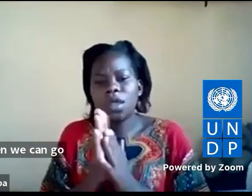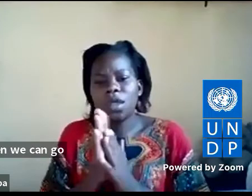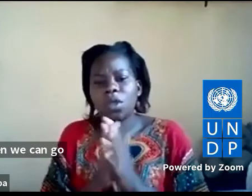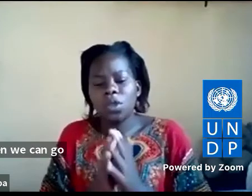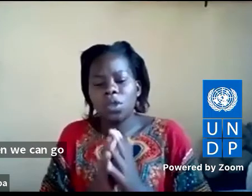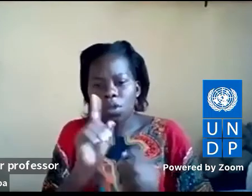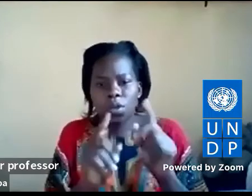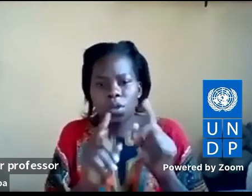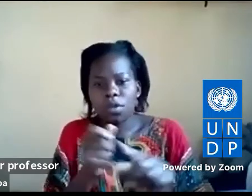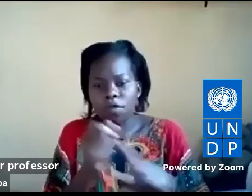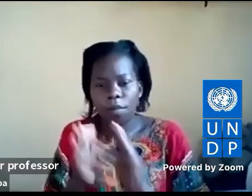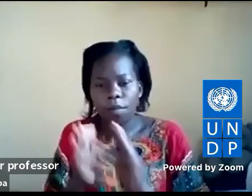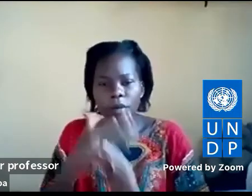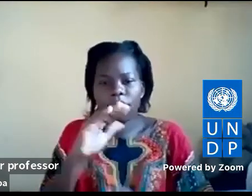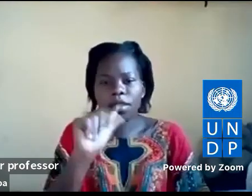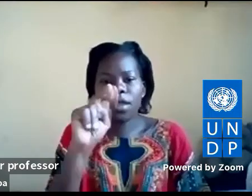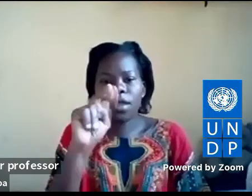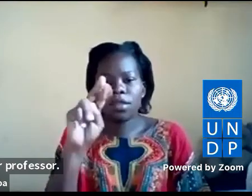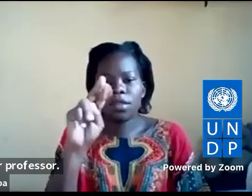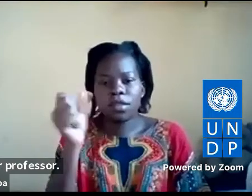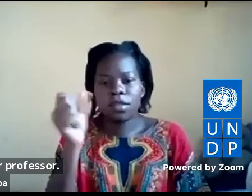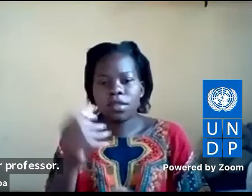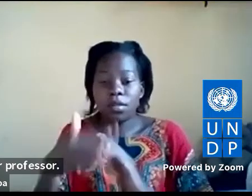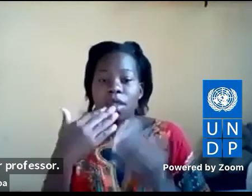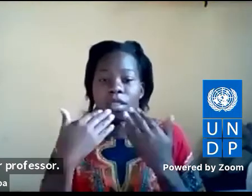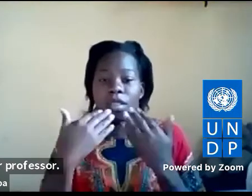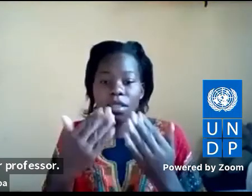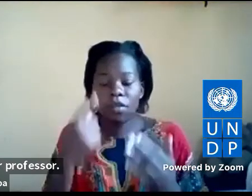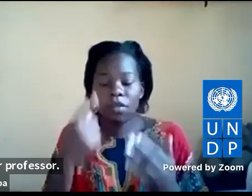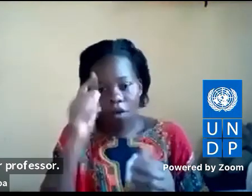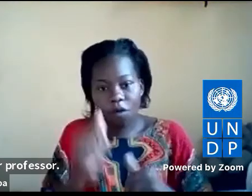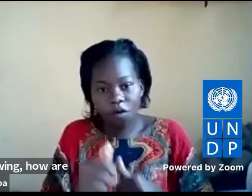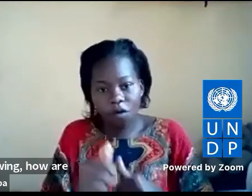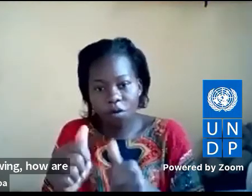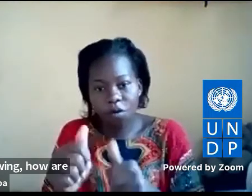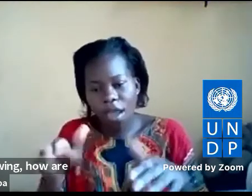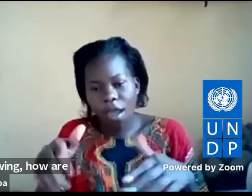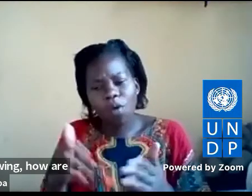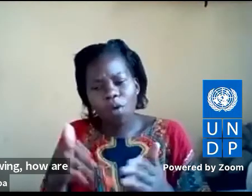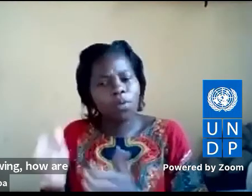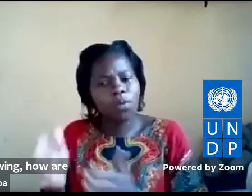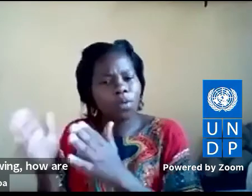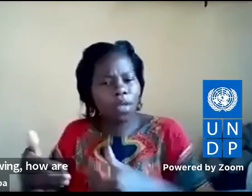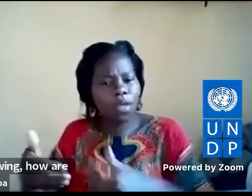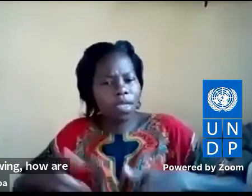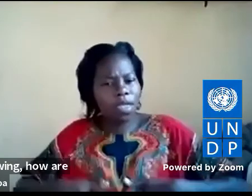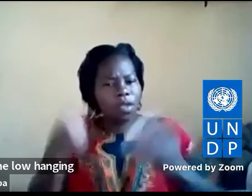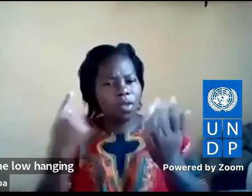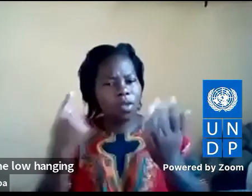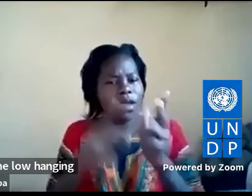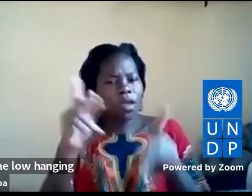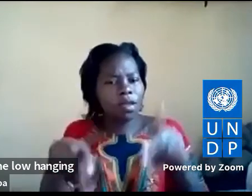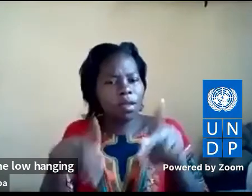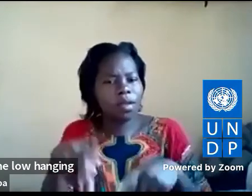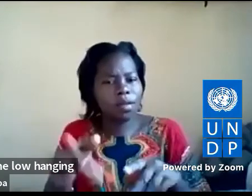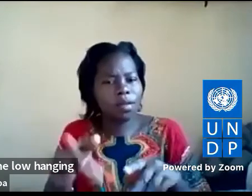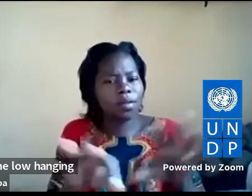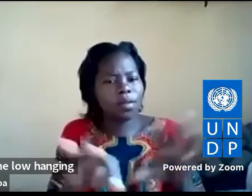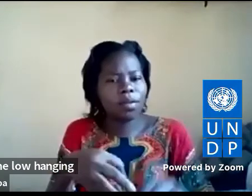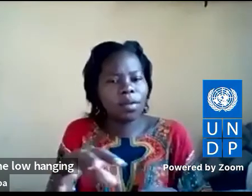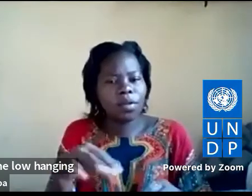Araho. Professor, thank you very much for following. How are you preparing the young Ugandans to pick the low-hanging fruits as